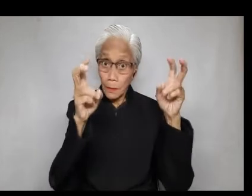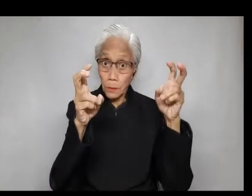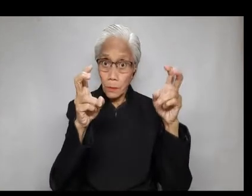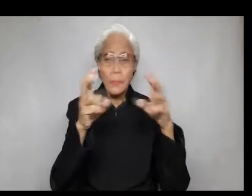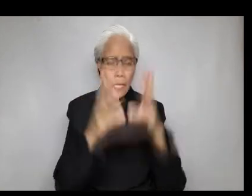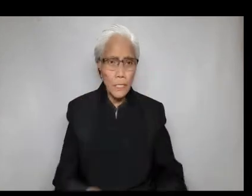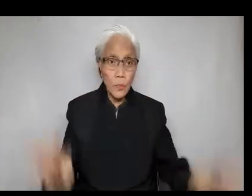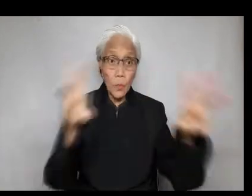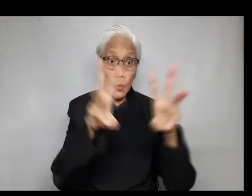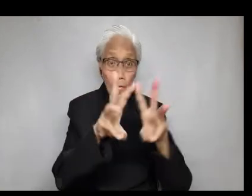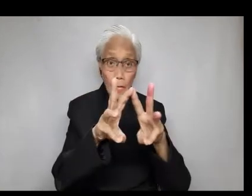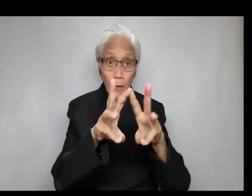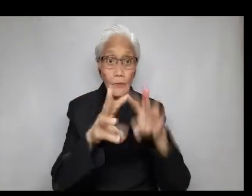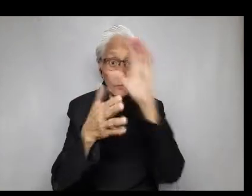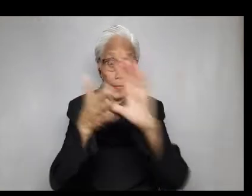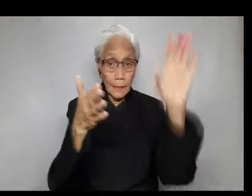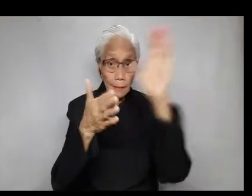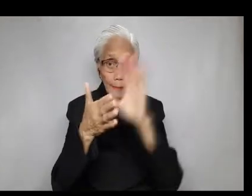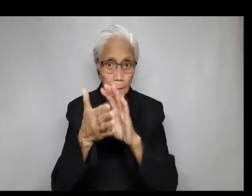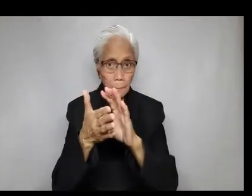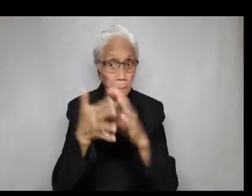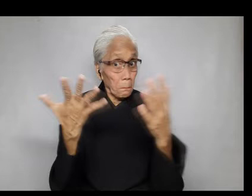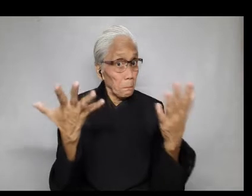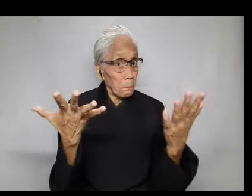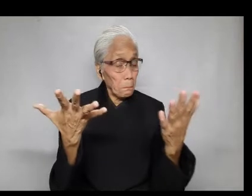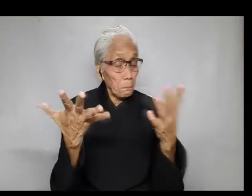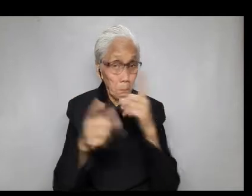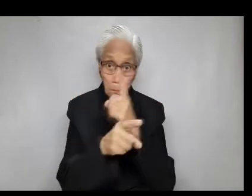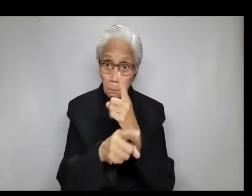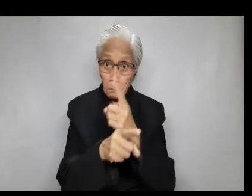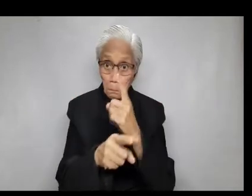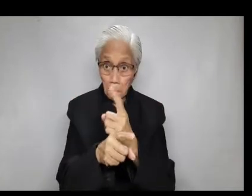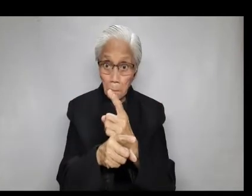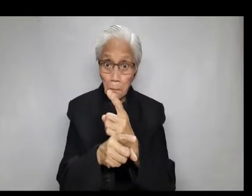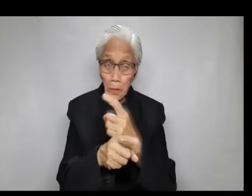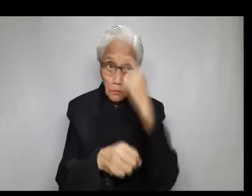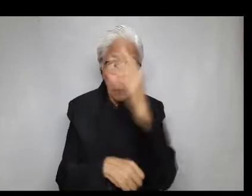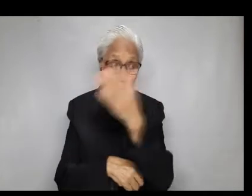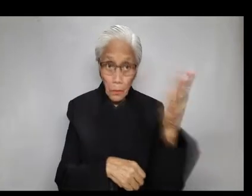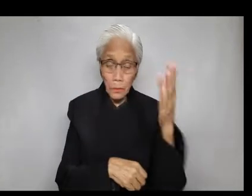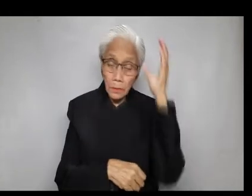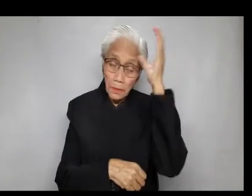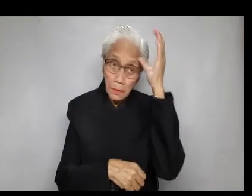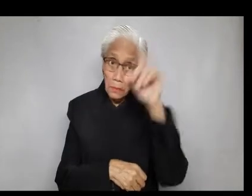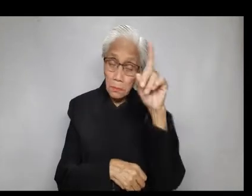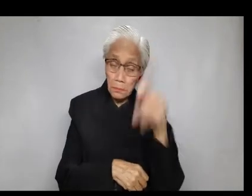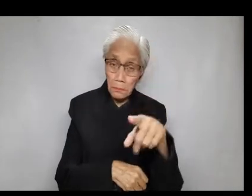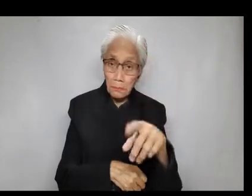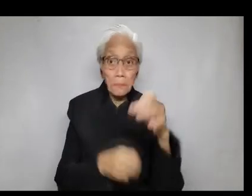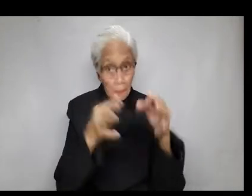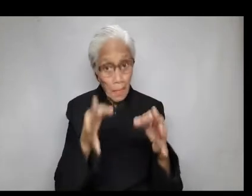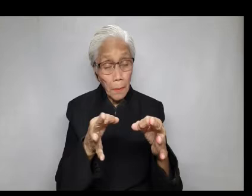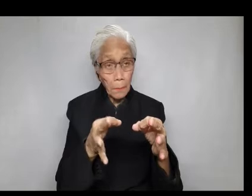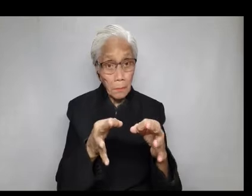make sure that the issue is worthy of criticism. Does it really matter to those